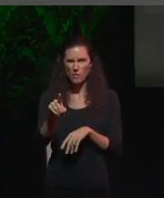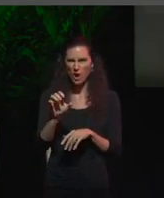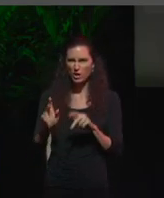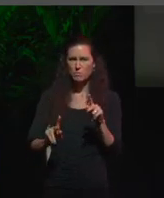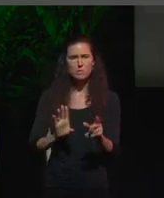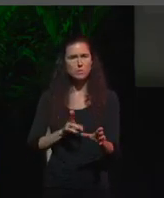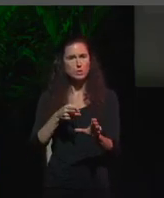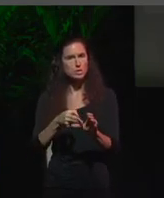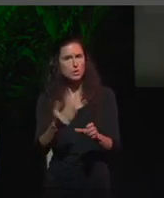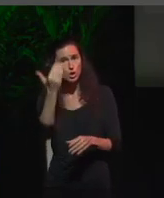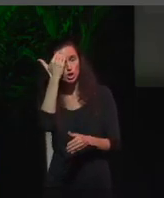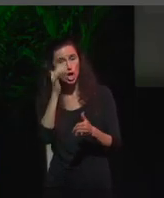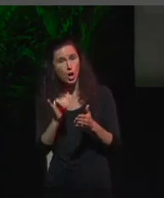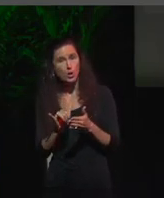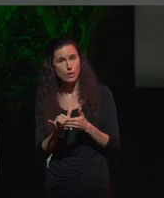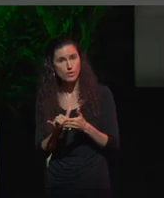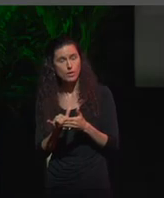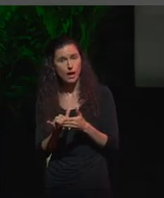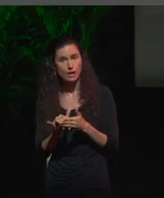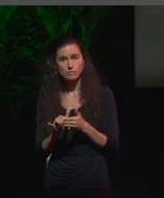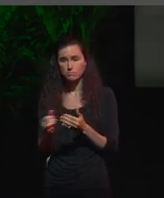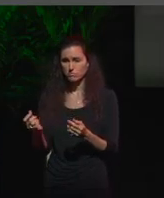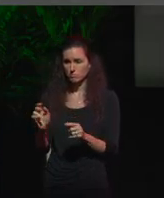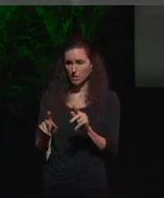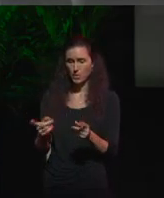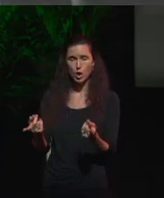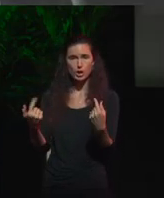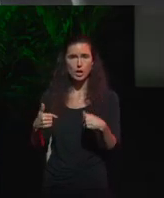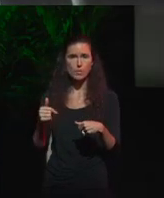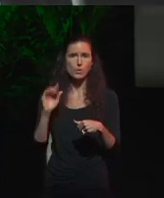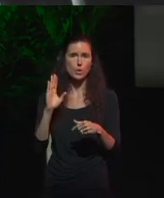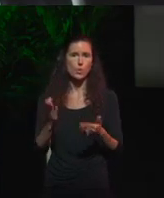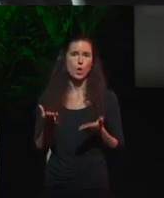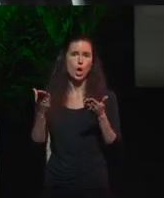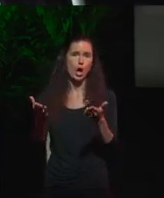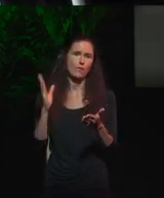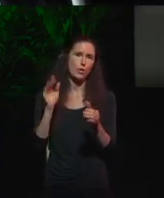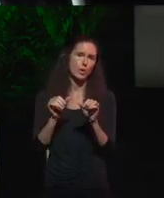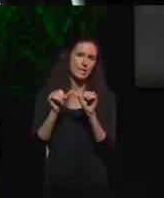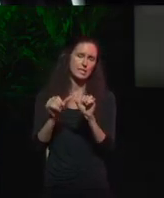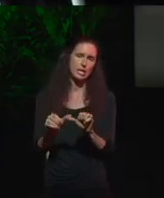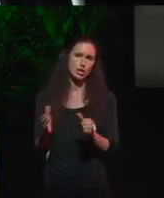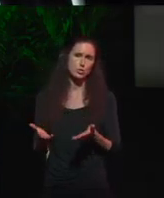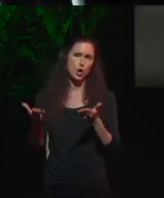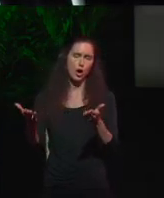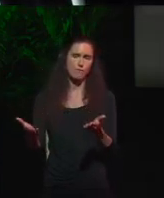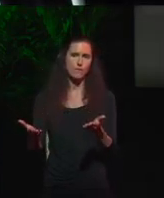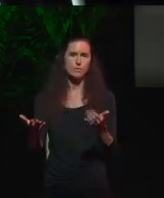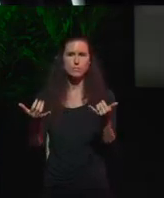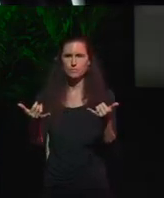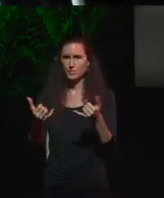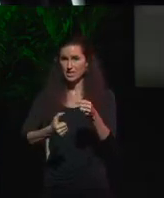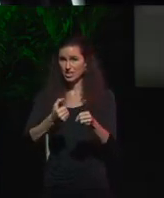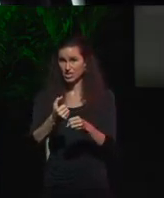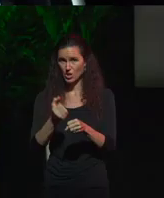just so you know, you are coming. We are offering, and we'll continue to do so. This year is going to be a little